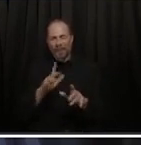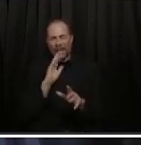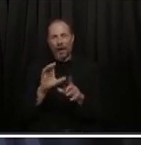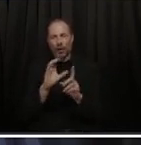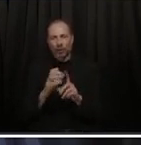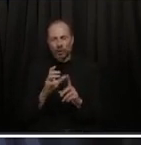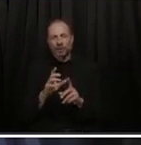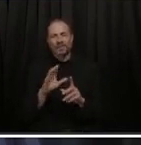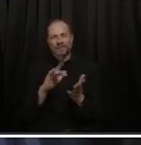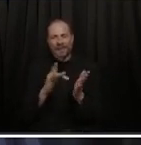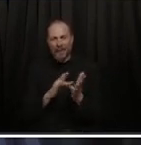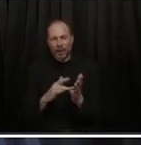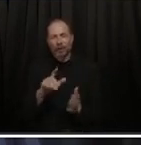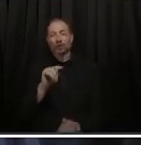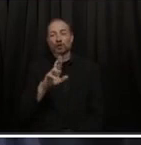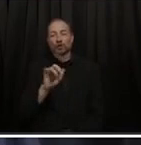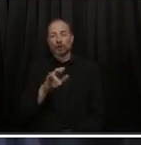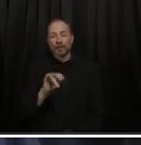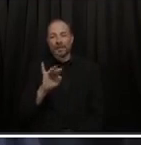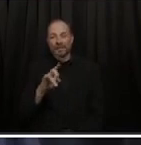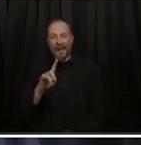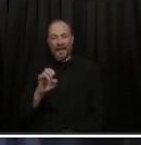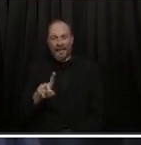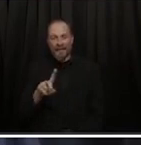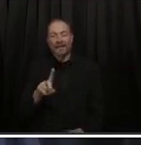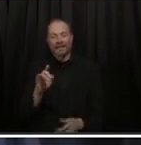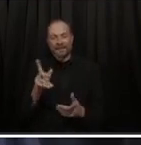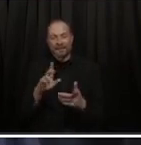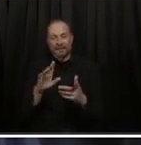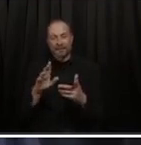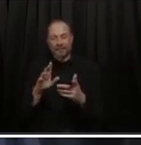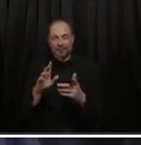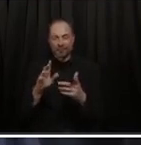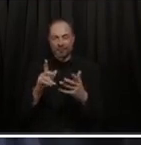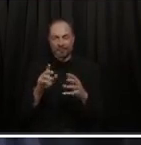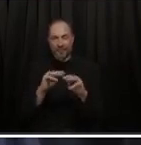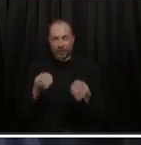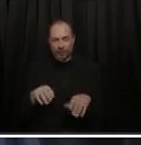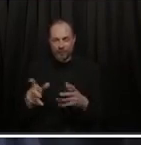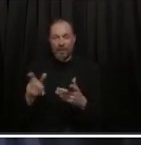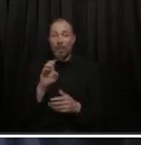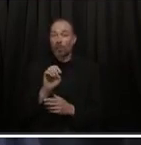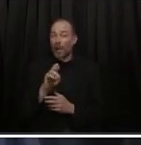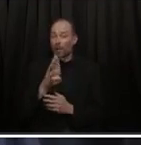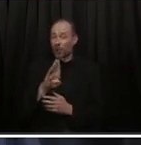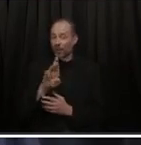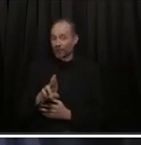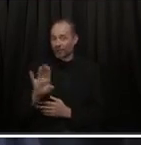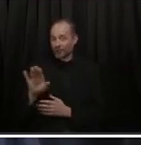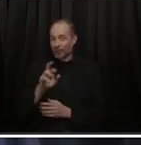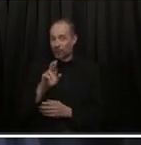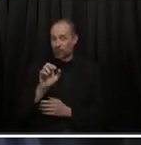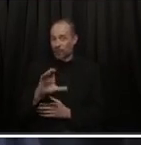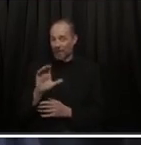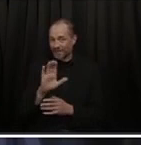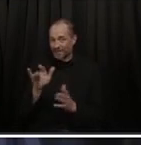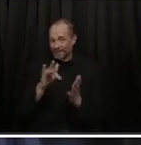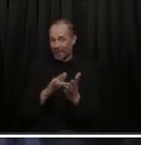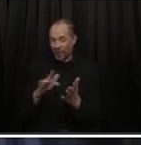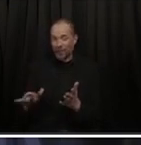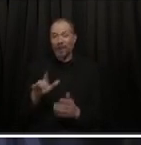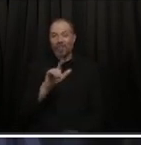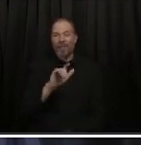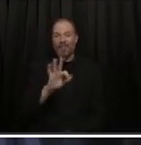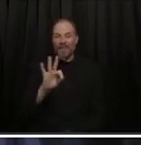Trinidad History Museum Saturday, Boulder Community Health, Breckenridge Recreation Center, WOW Children's Museum in Lafayette in a few